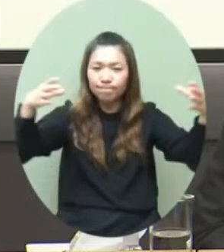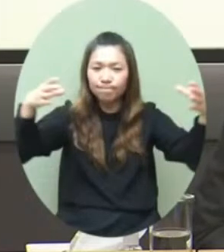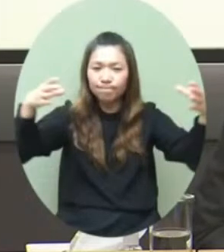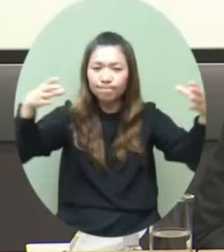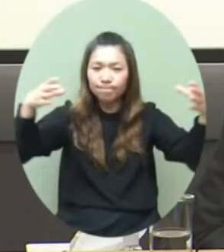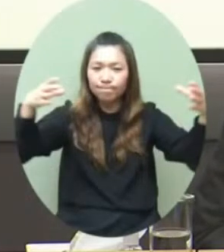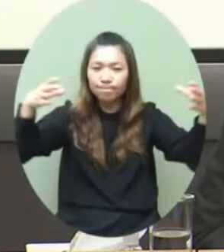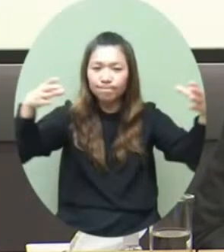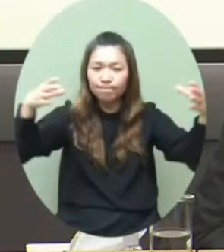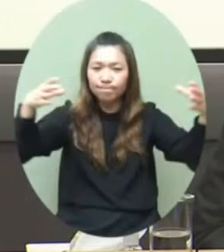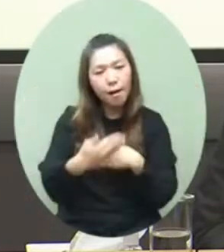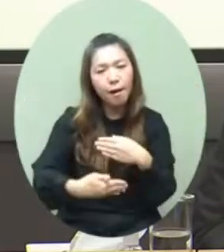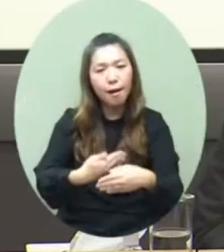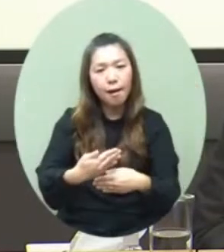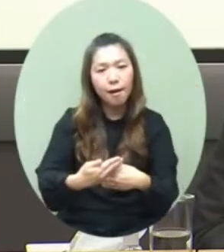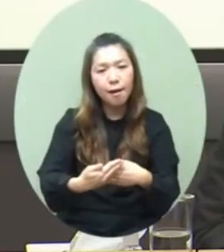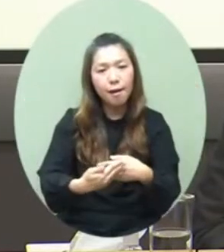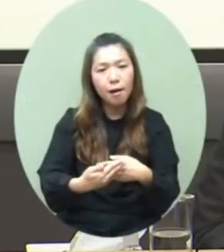this program.